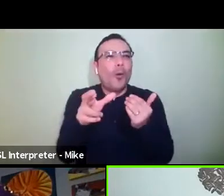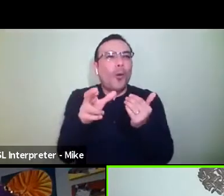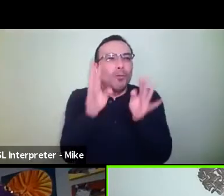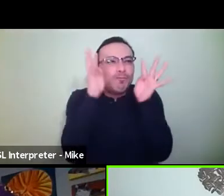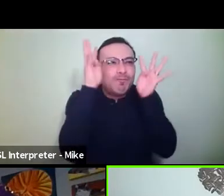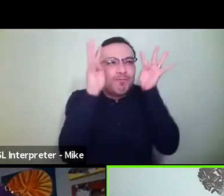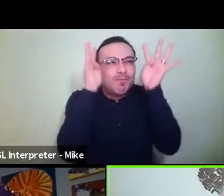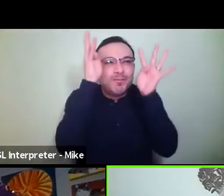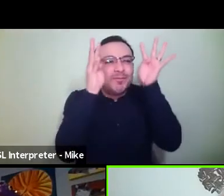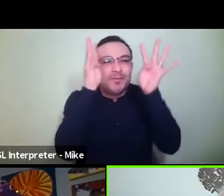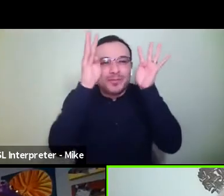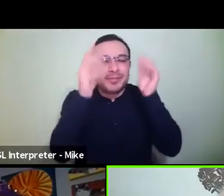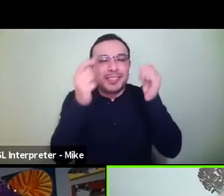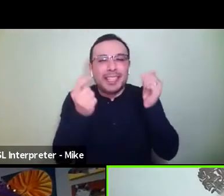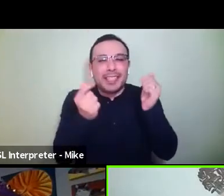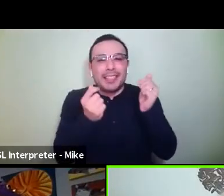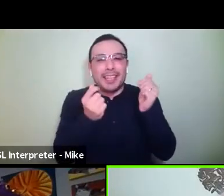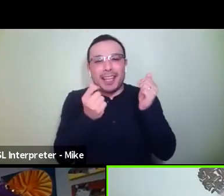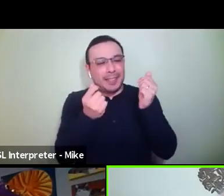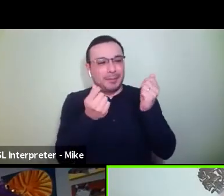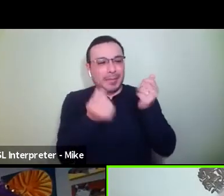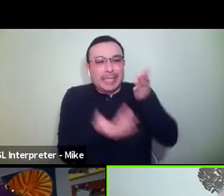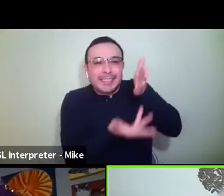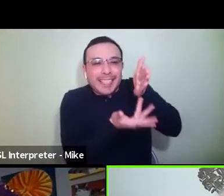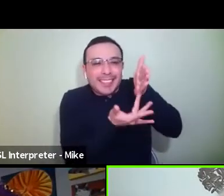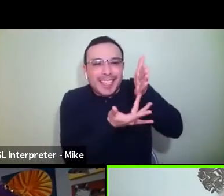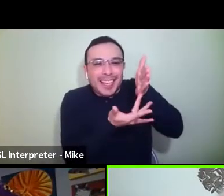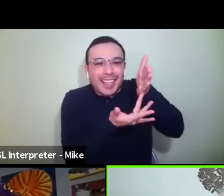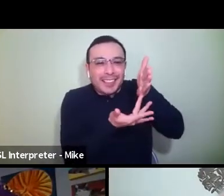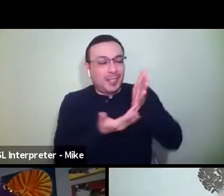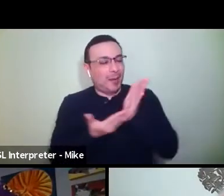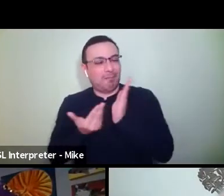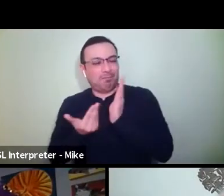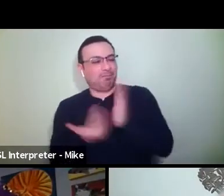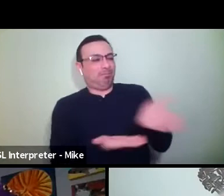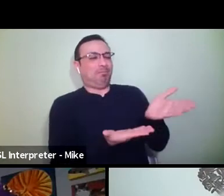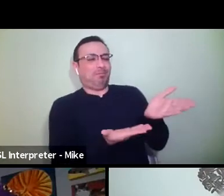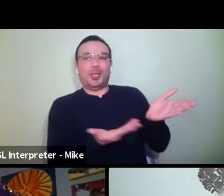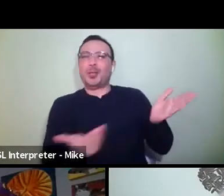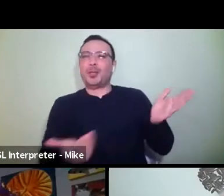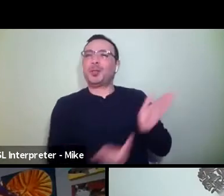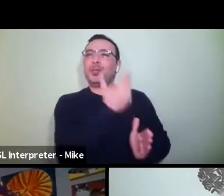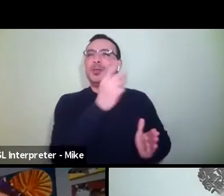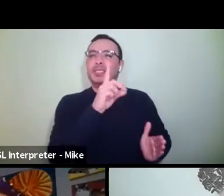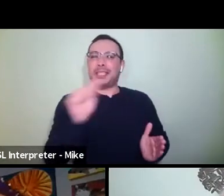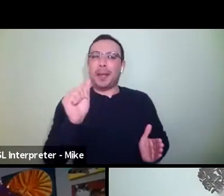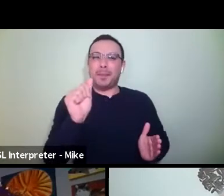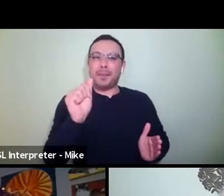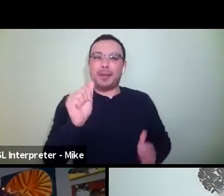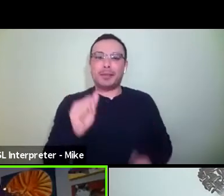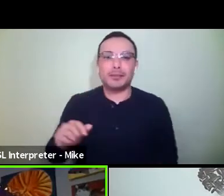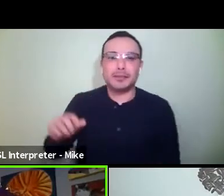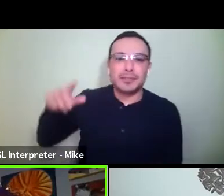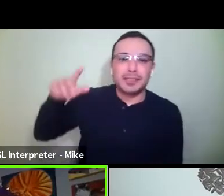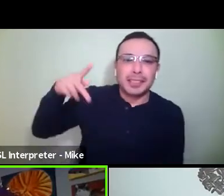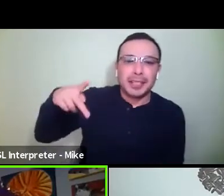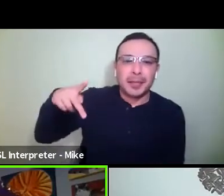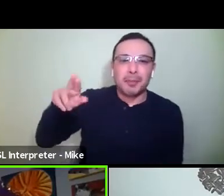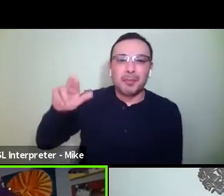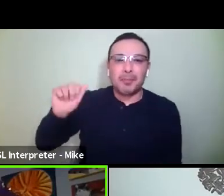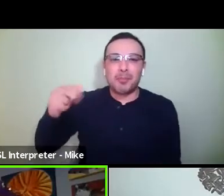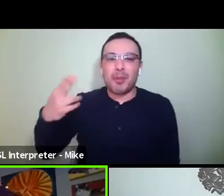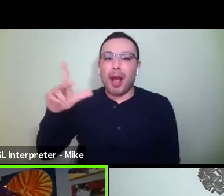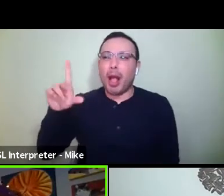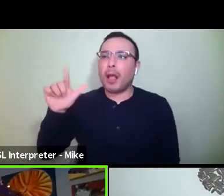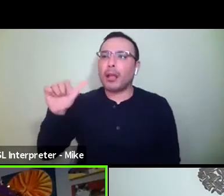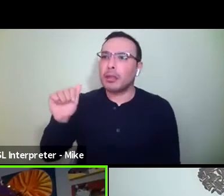technological apparatuses to celebrate. When is this party happening? Yeah. We're all getting Like, invited. we're